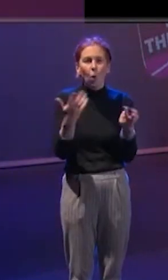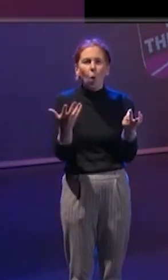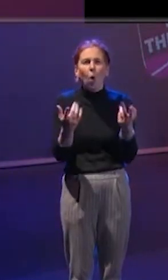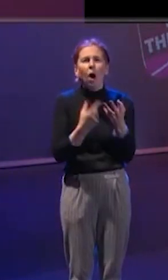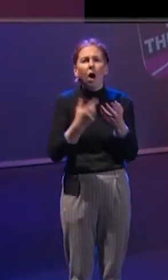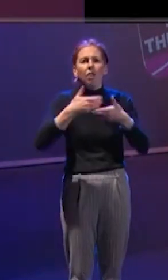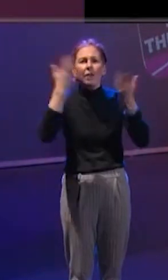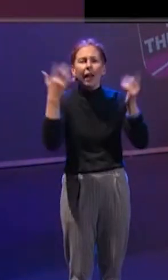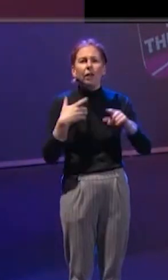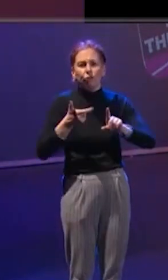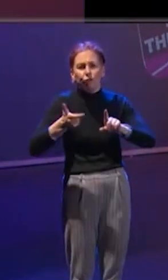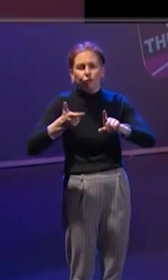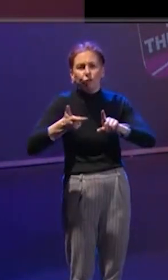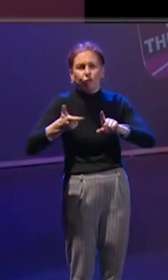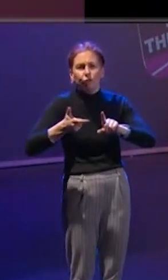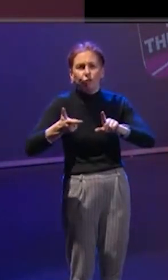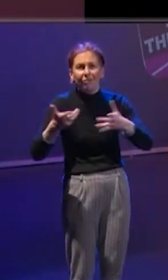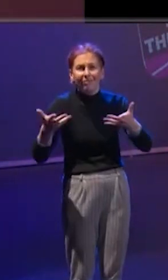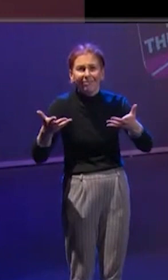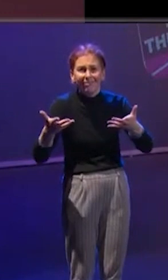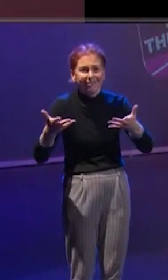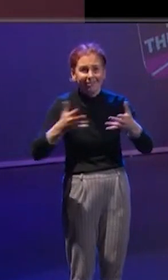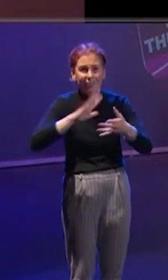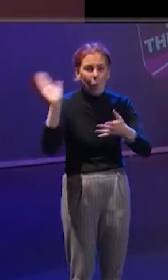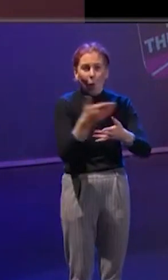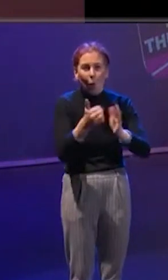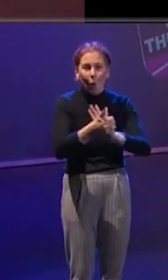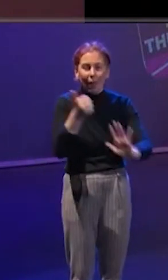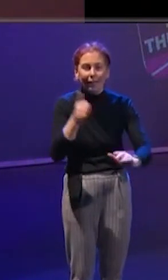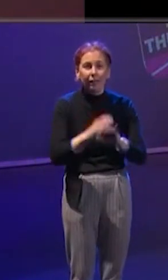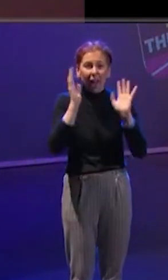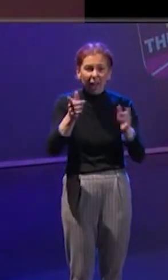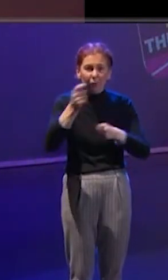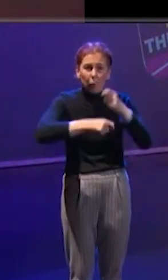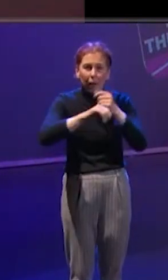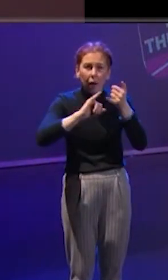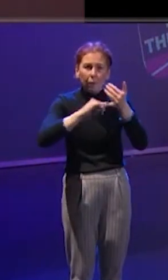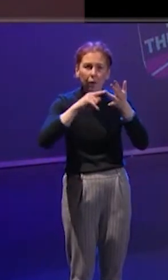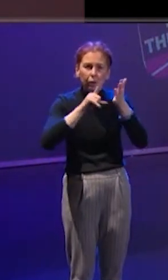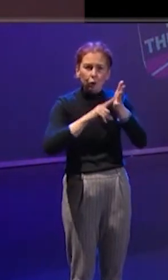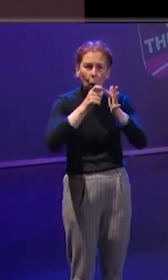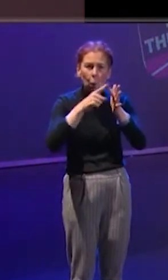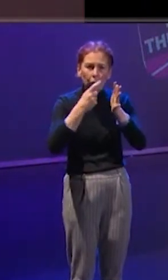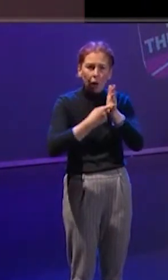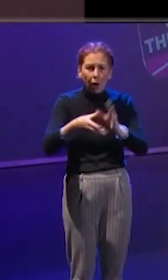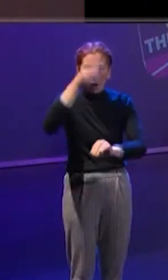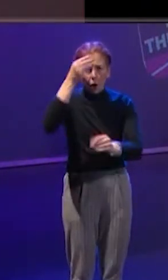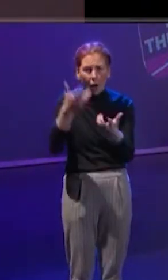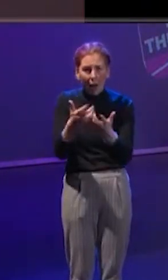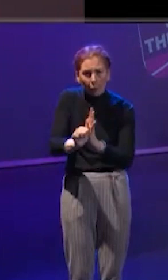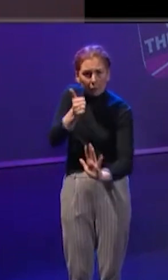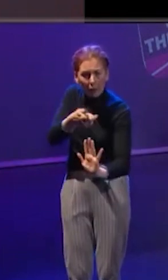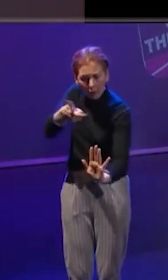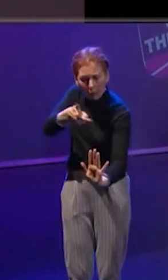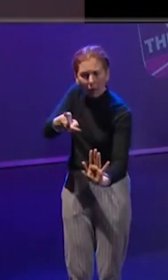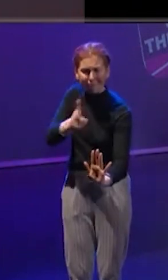soldering. So there you go, all of the skills. You don't have to learn how to solder. It's not a requirement. But